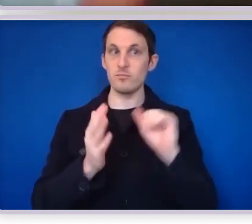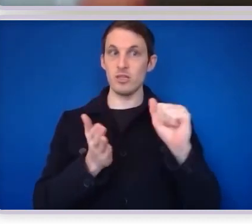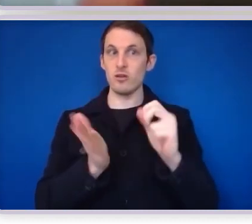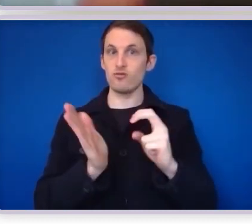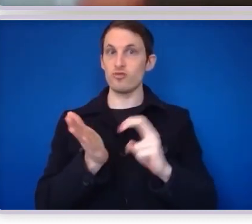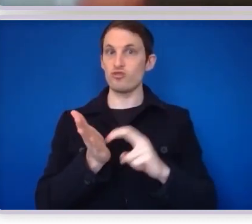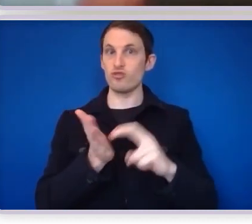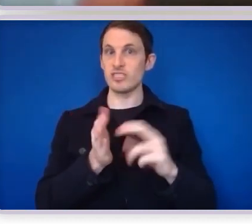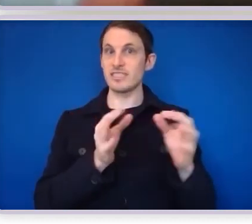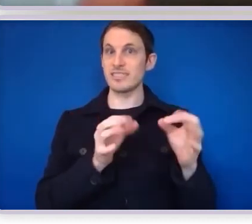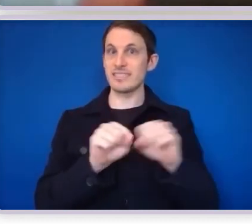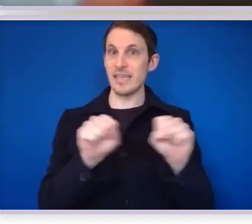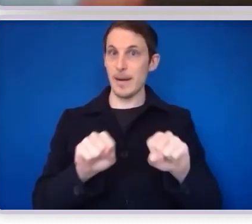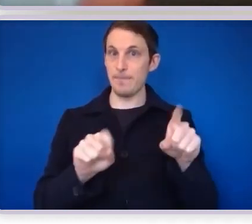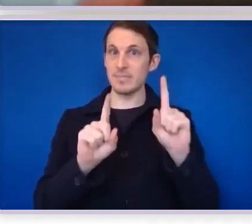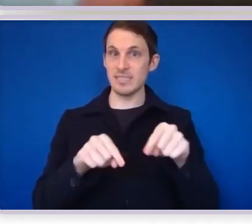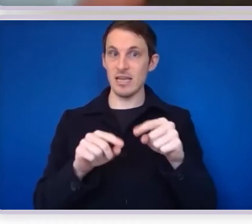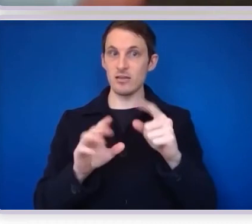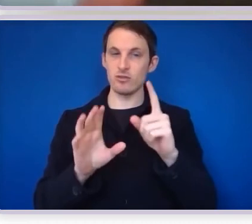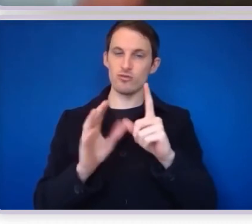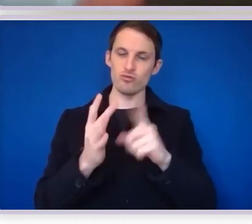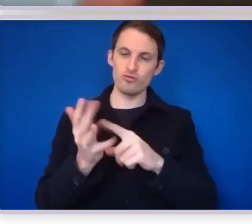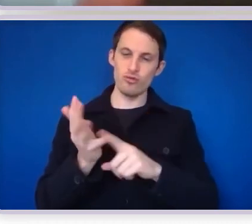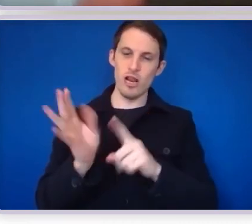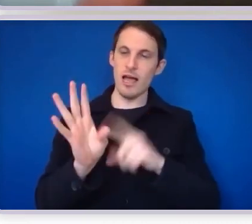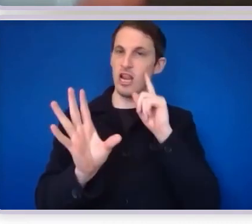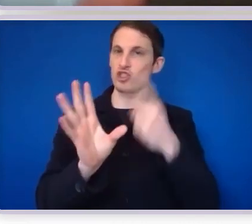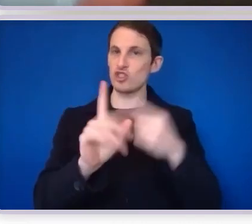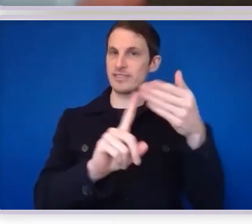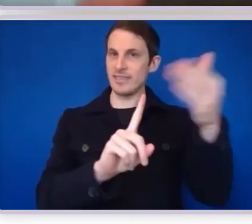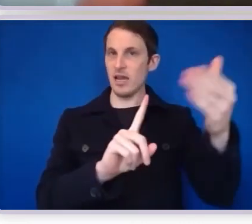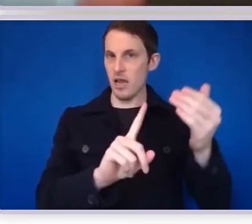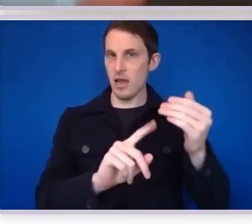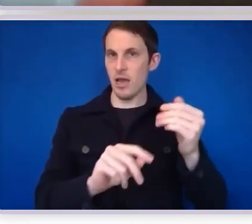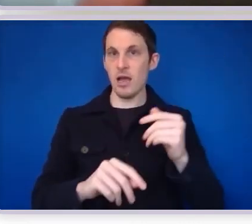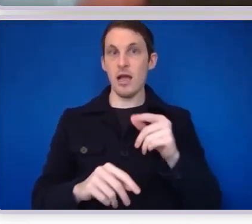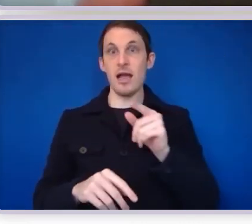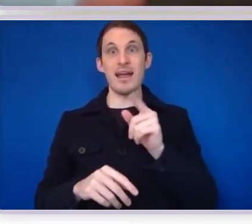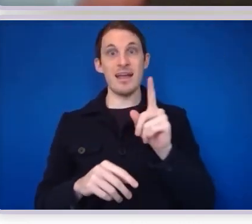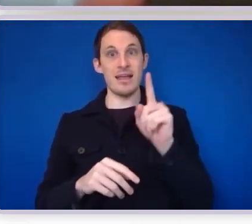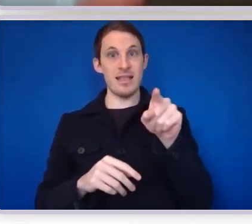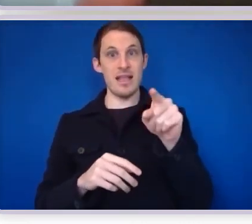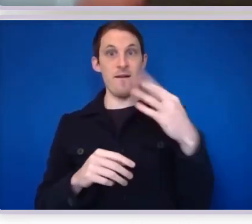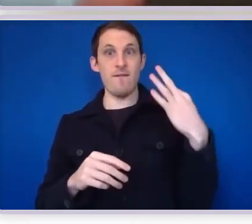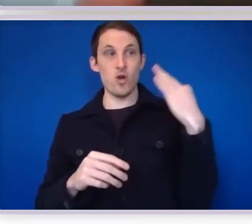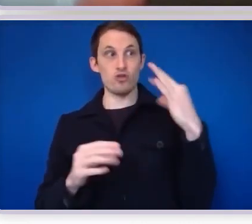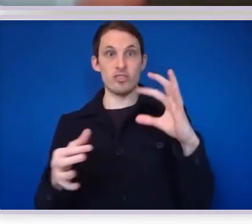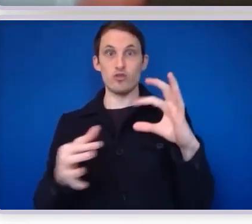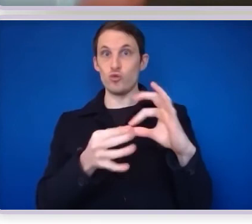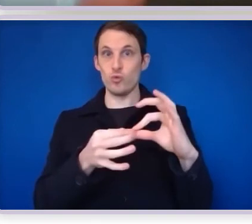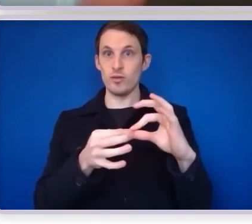in July next year, was made voluntary mainly because when this